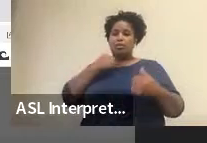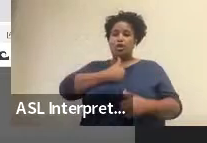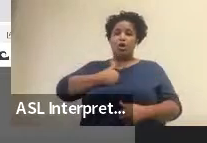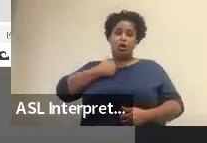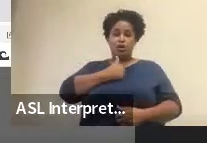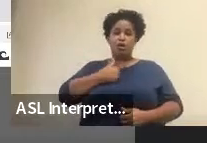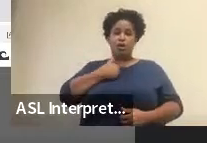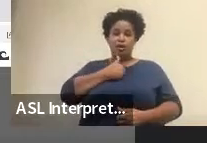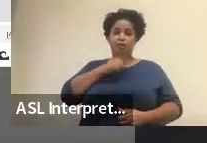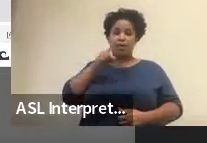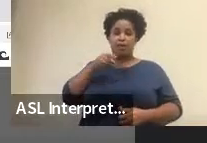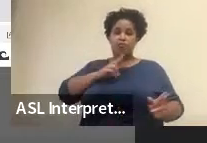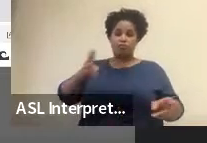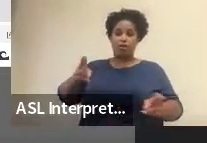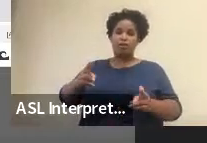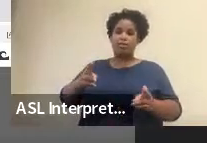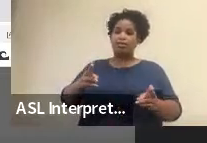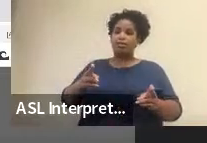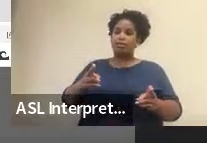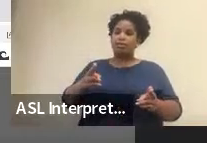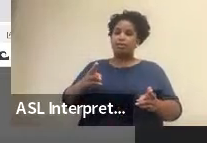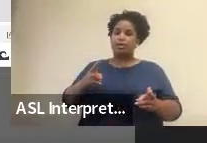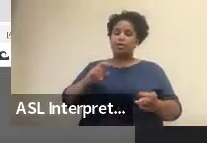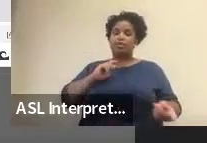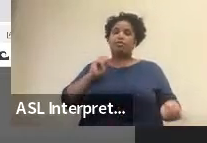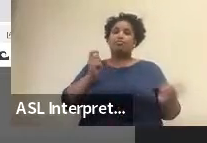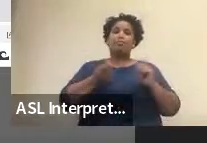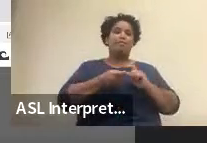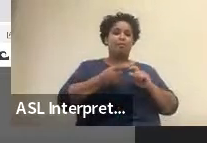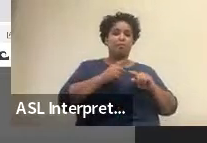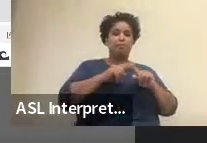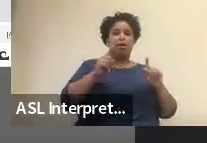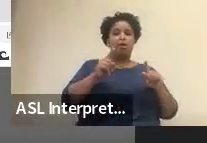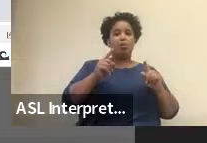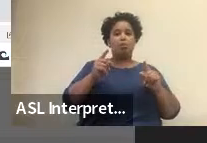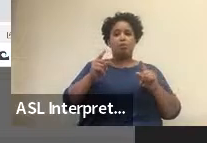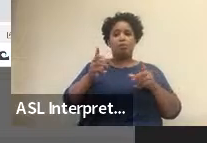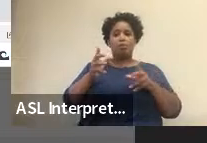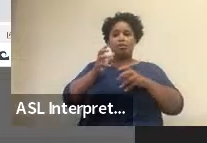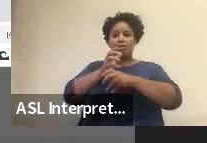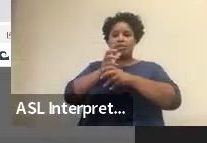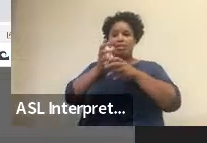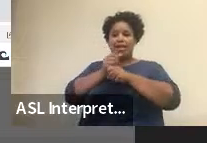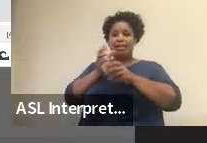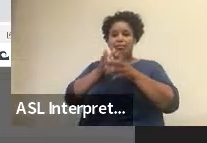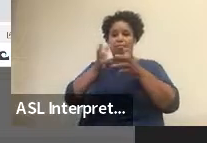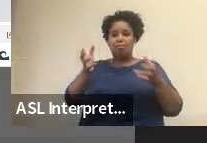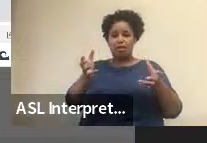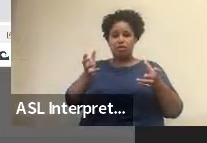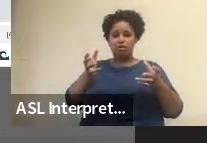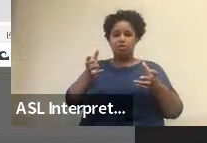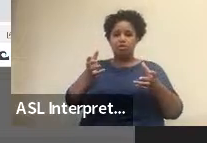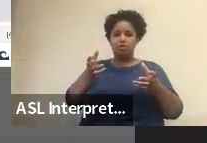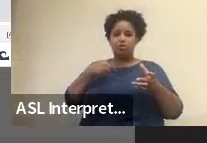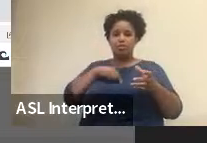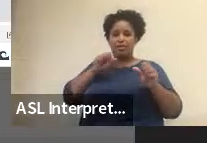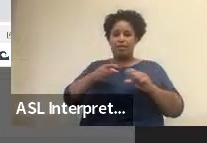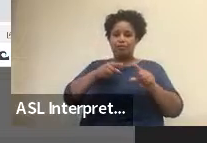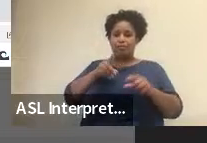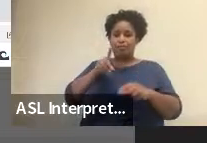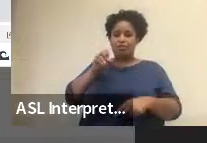for having to rush and quickly pivot, but we wanted to get as much as we can from Dr.